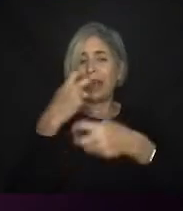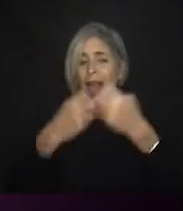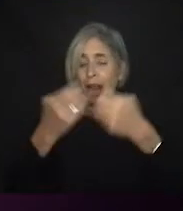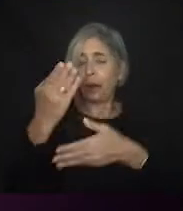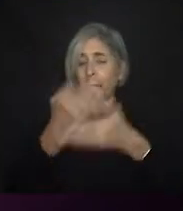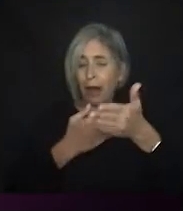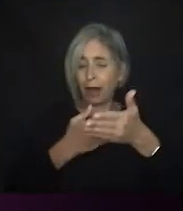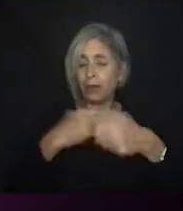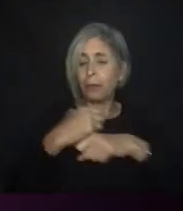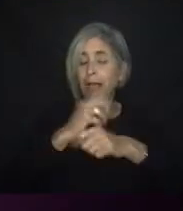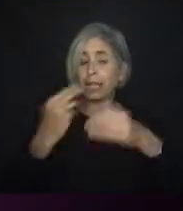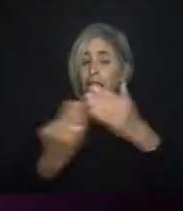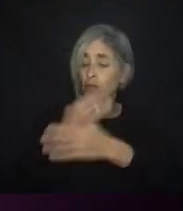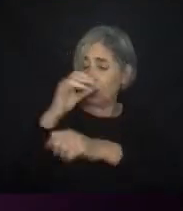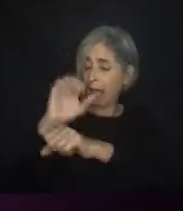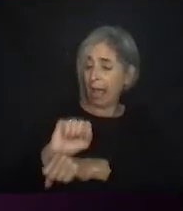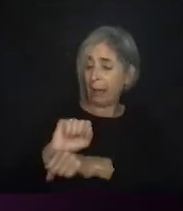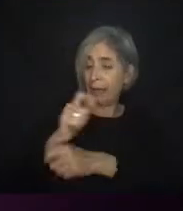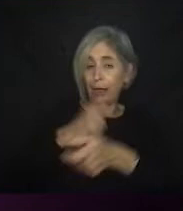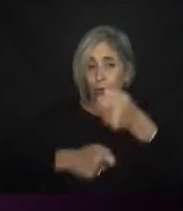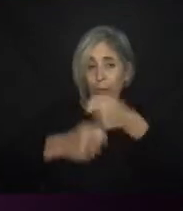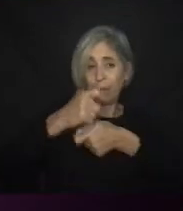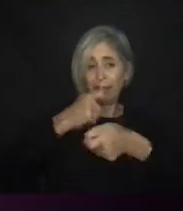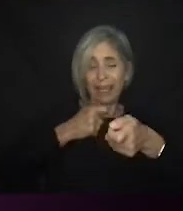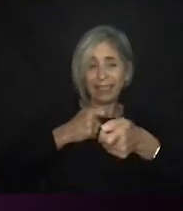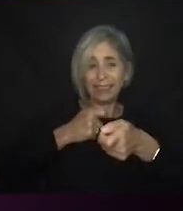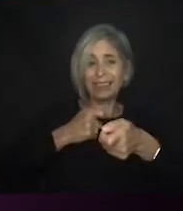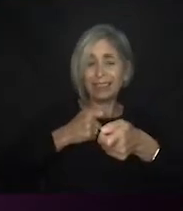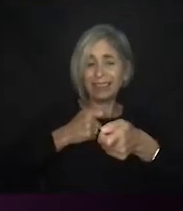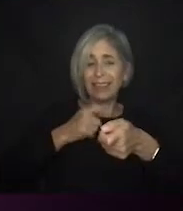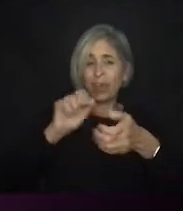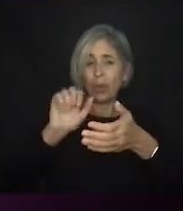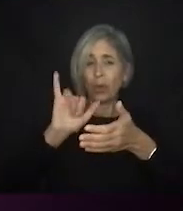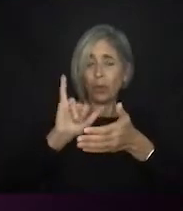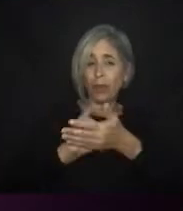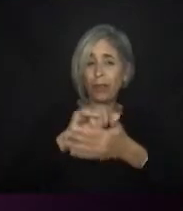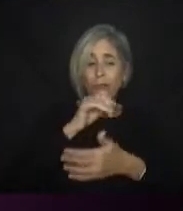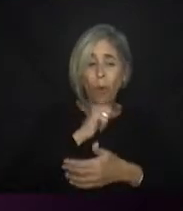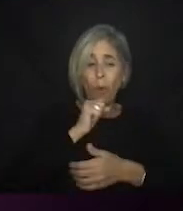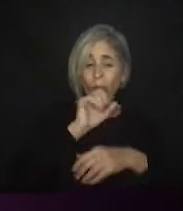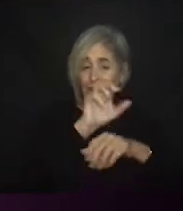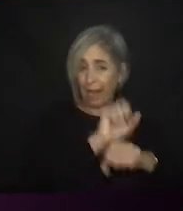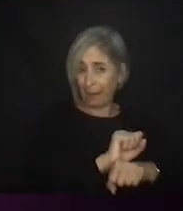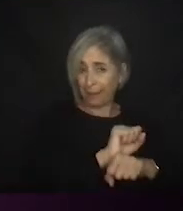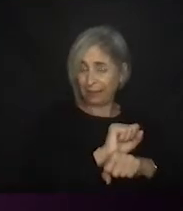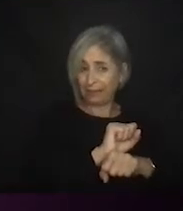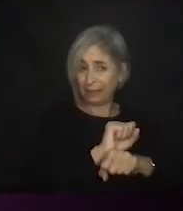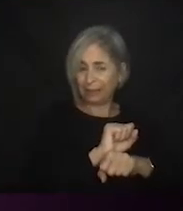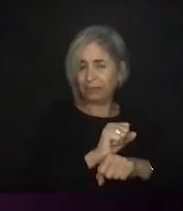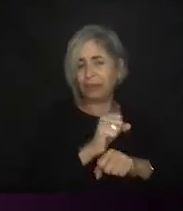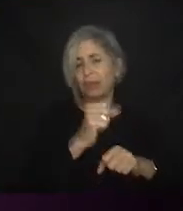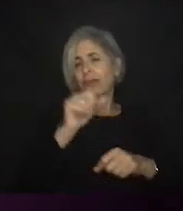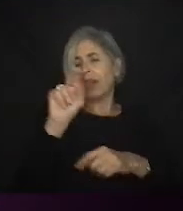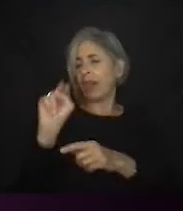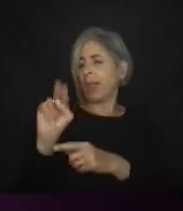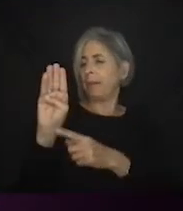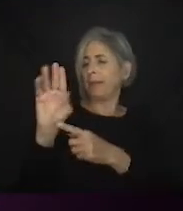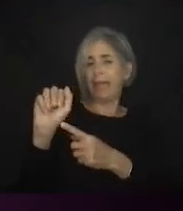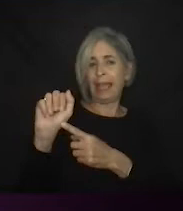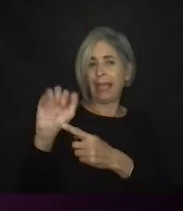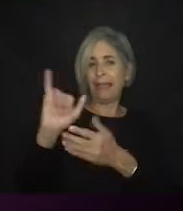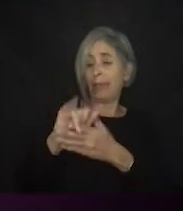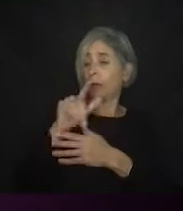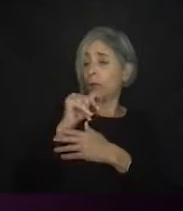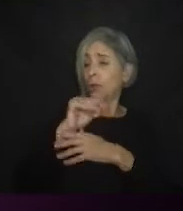hard parts of making a new habit and replace it with the ones from the old habit. So for the NBA, that